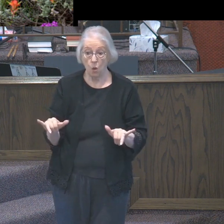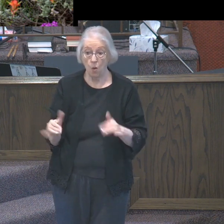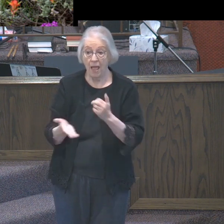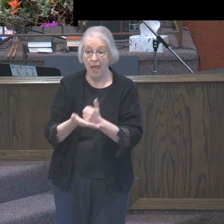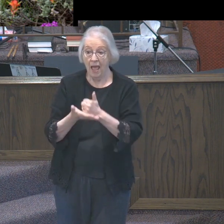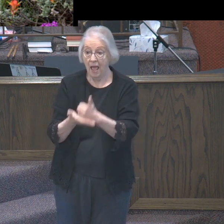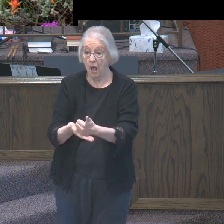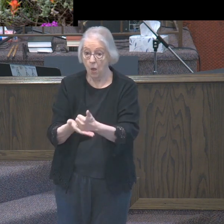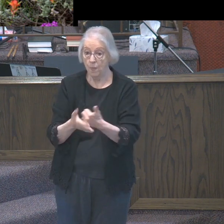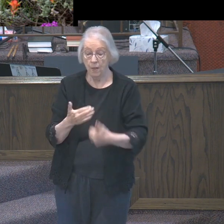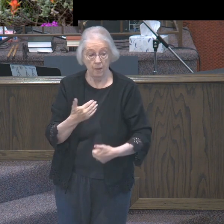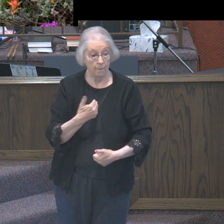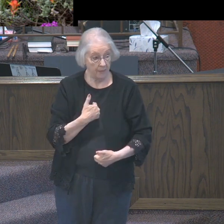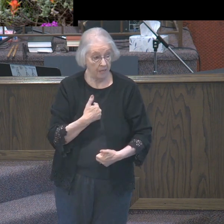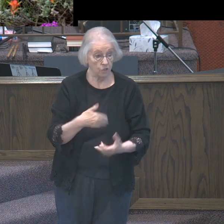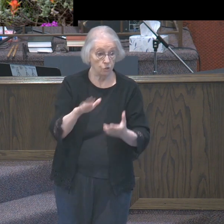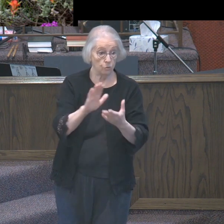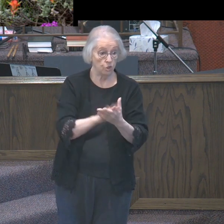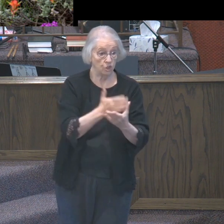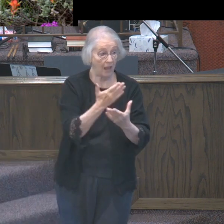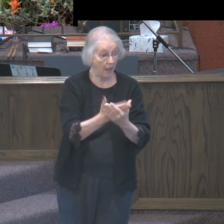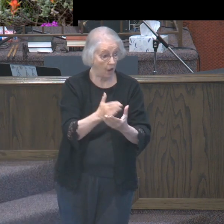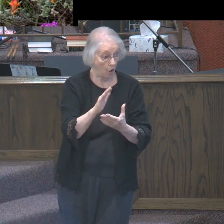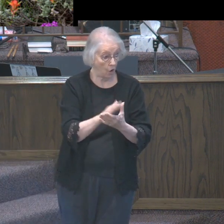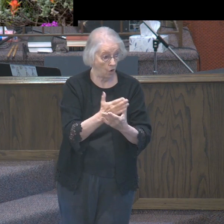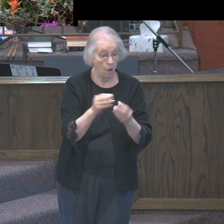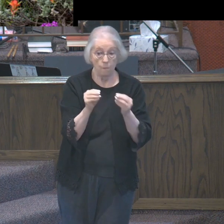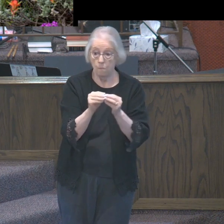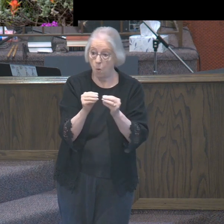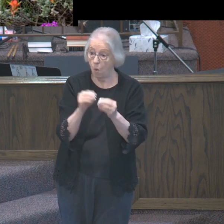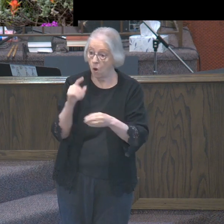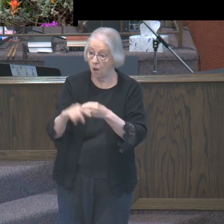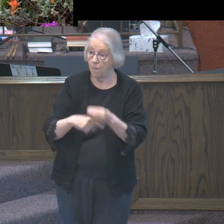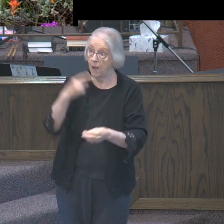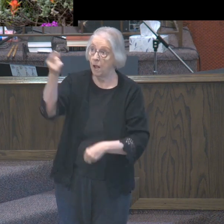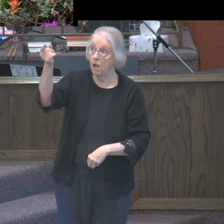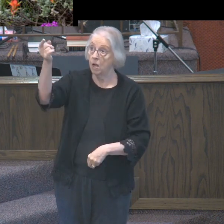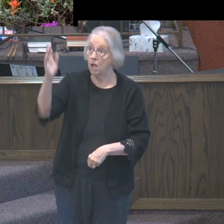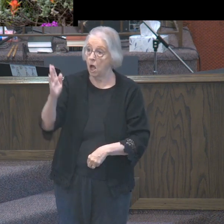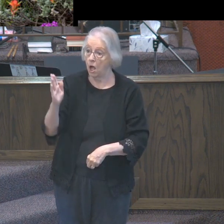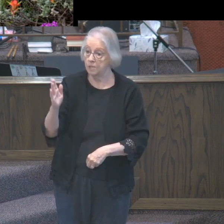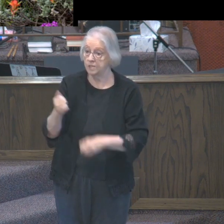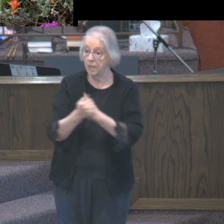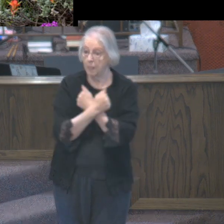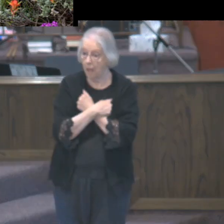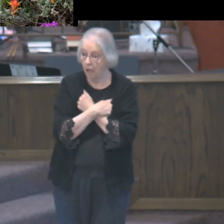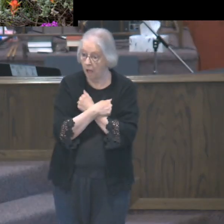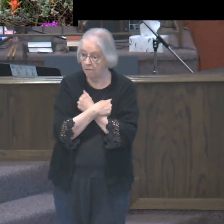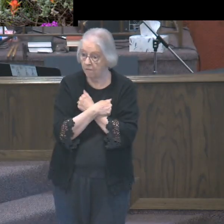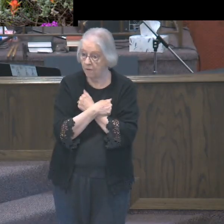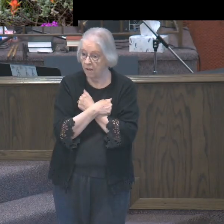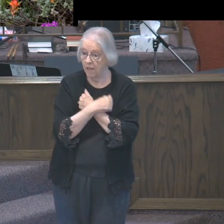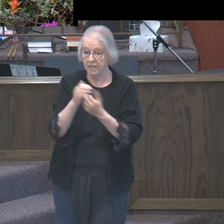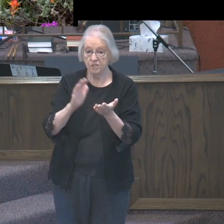God? What does Jesus say to us about God that can